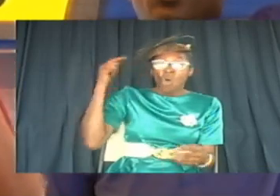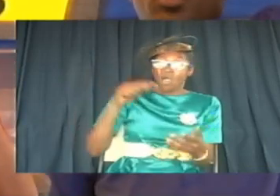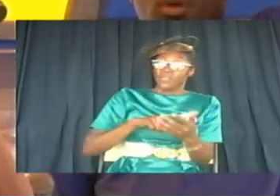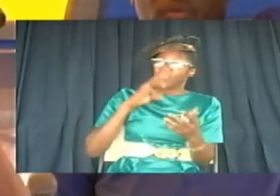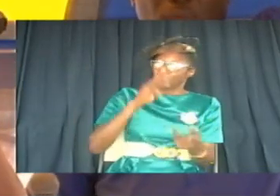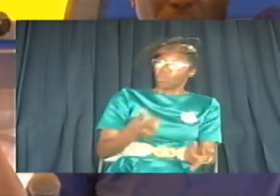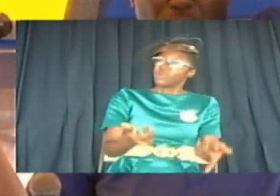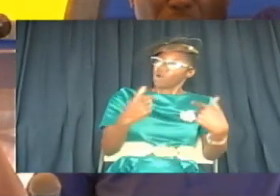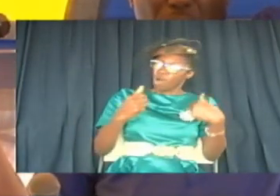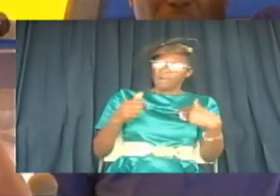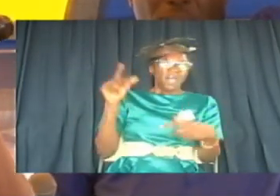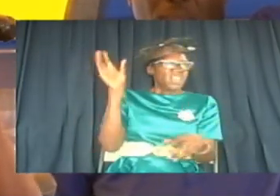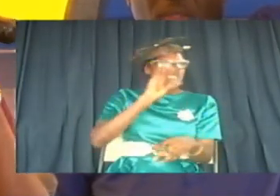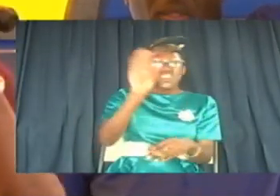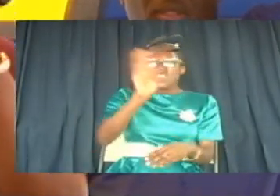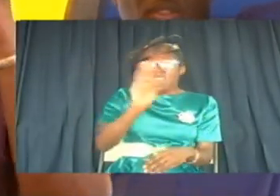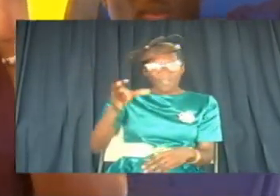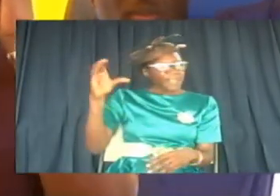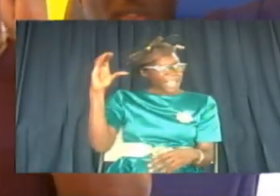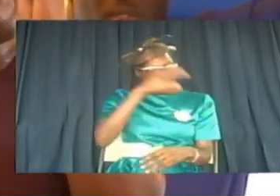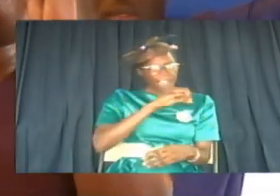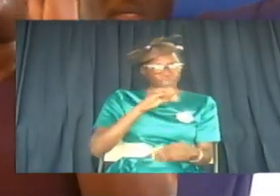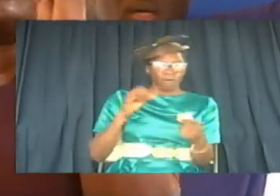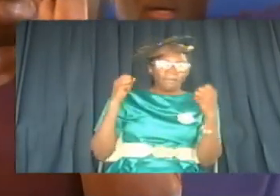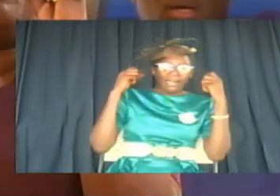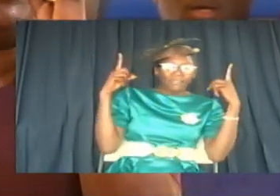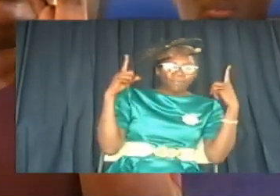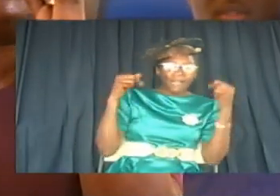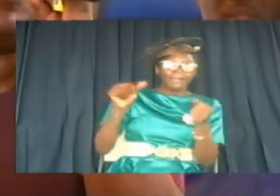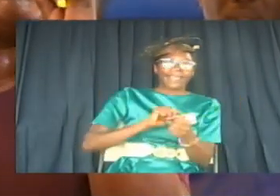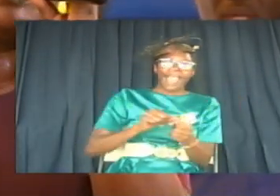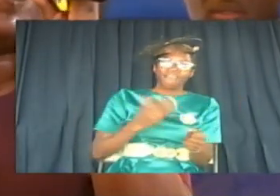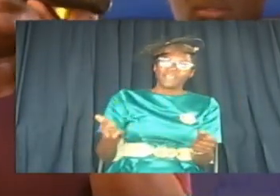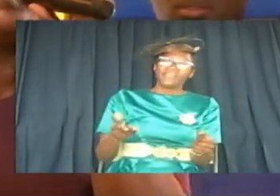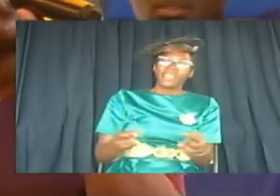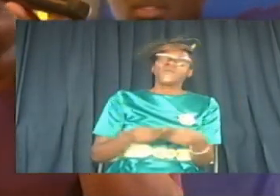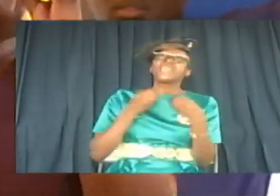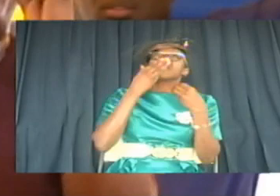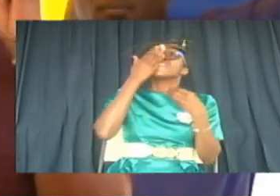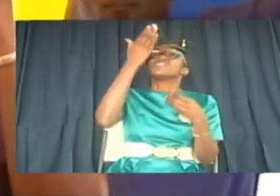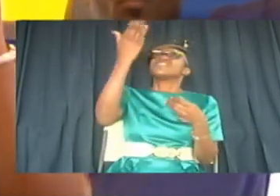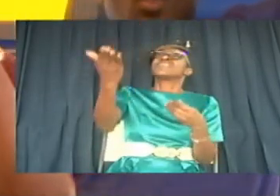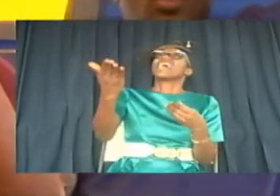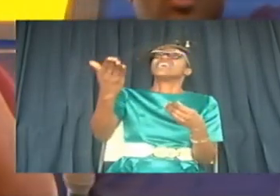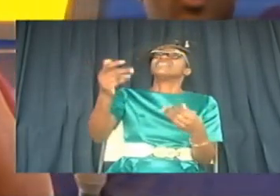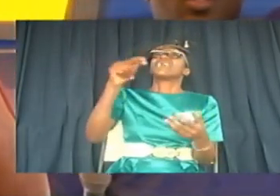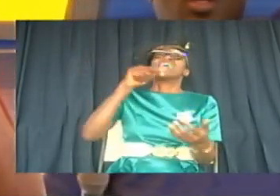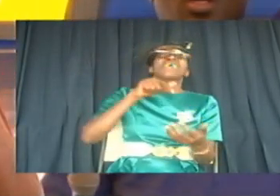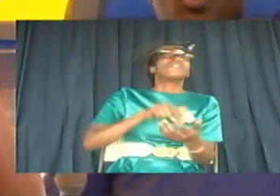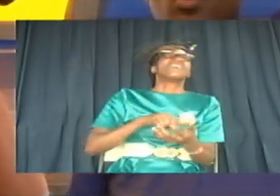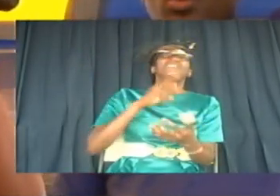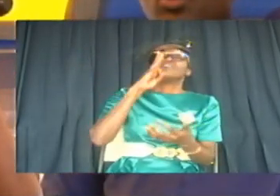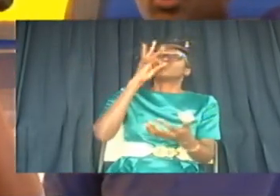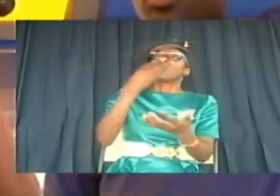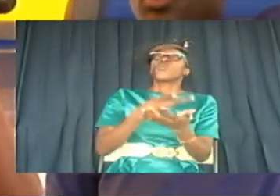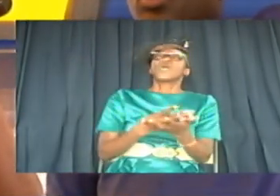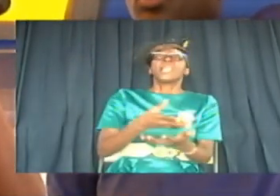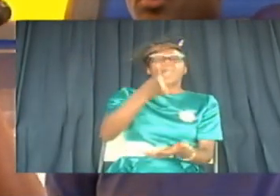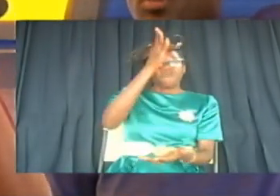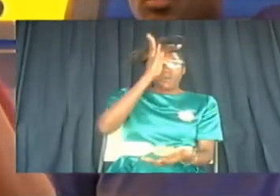that catches you by surprise, but in everything we give thanks, for this is the will of